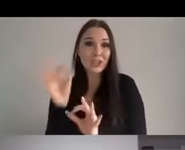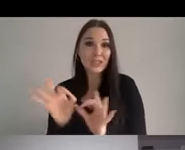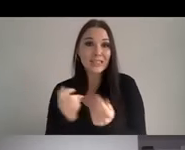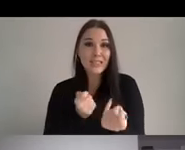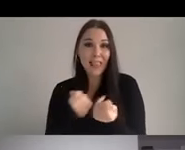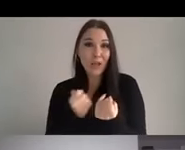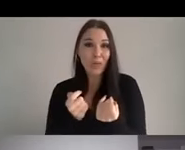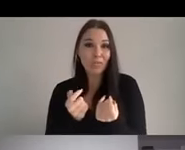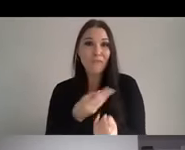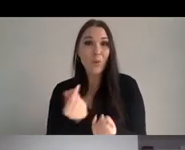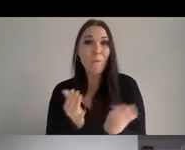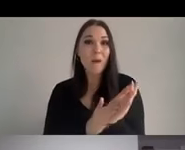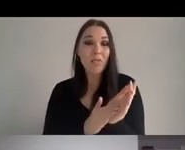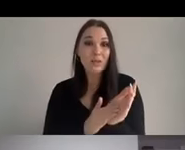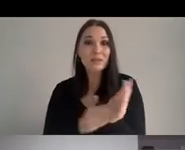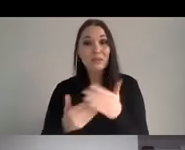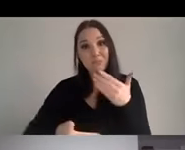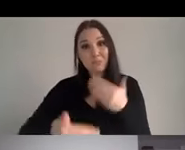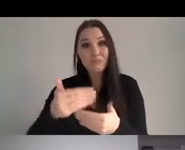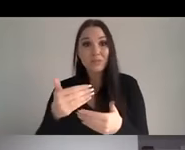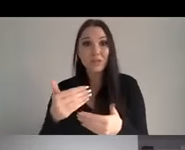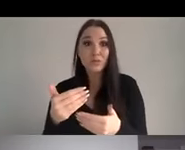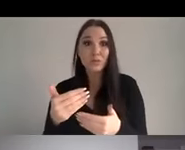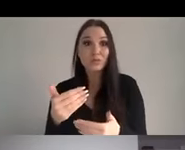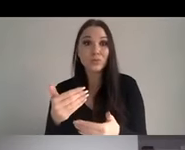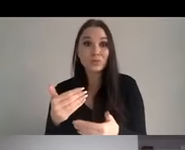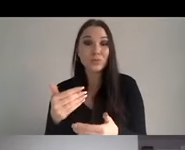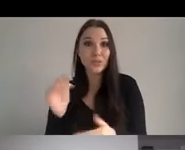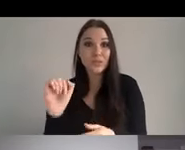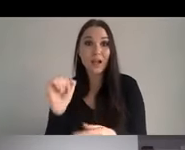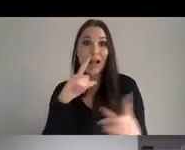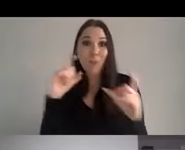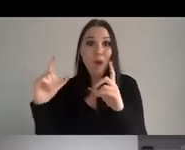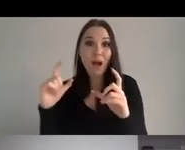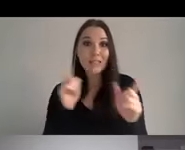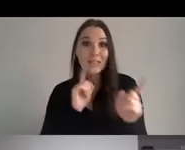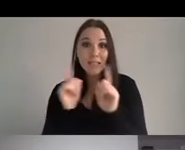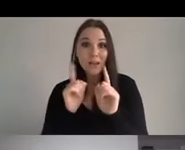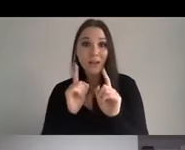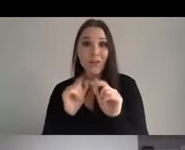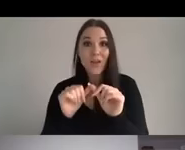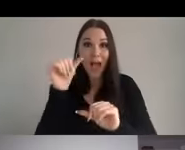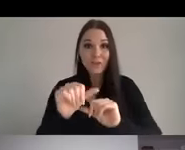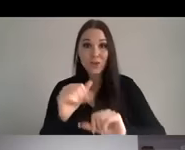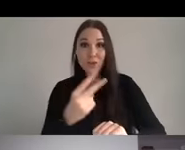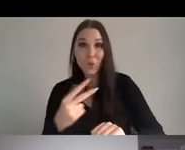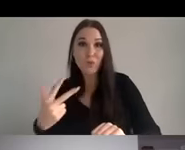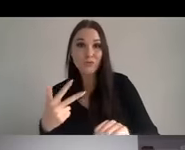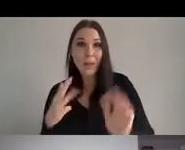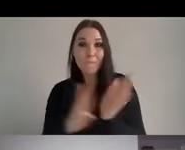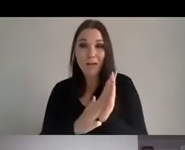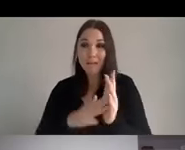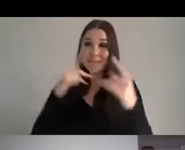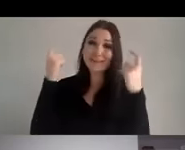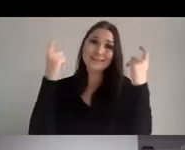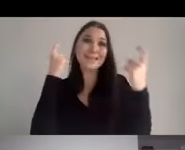couple of months, actually with camera data. And then after like 2-3 months of banging her head against that